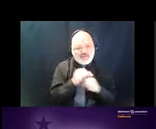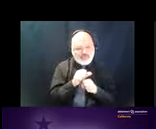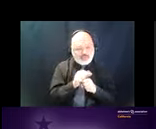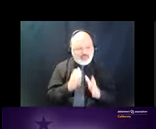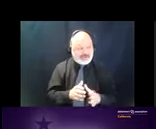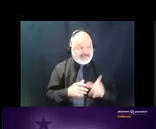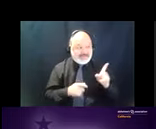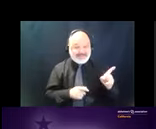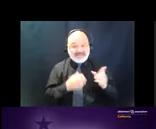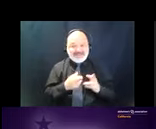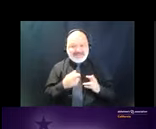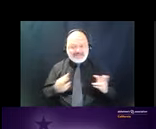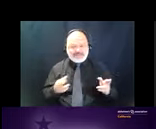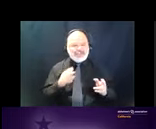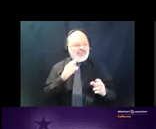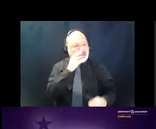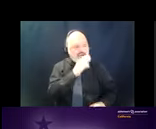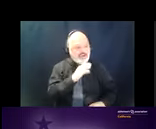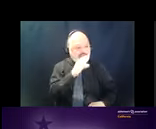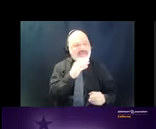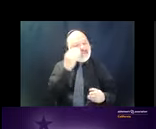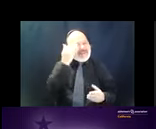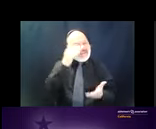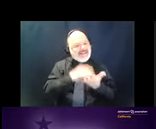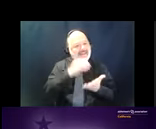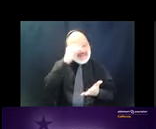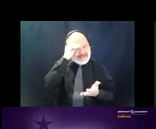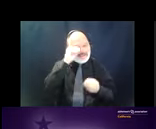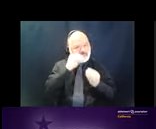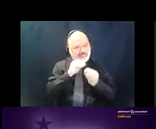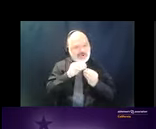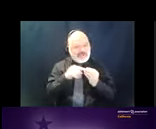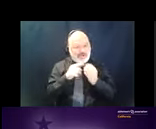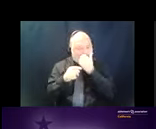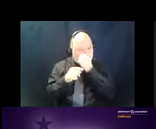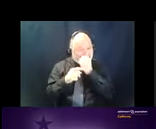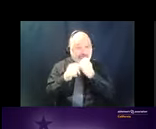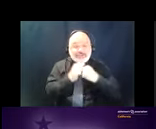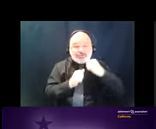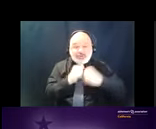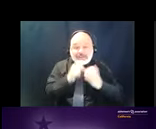also seek out and expand your